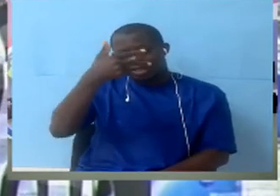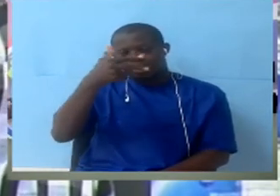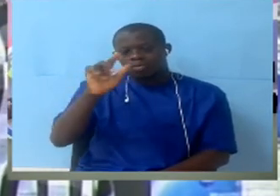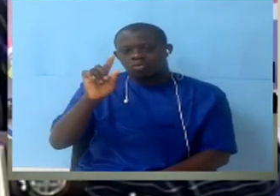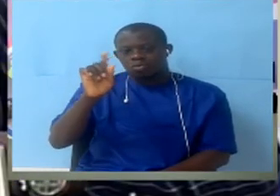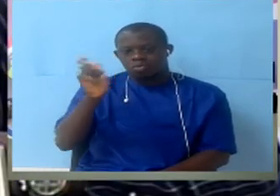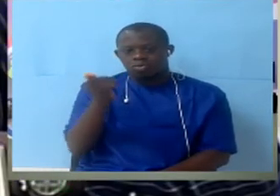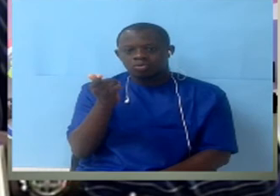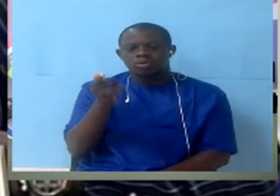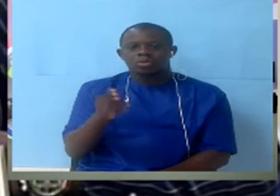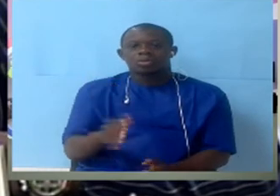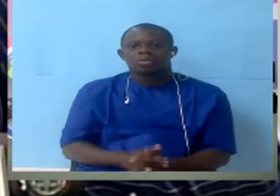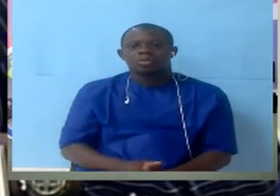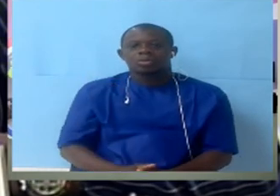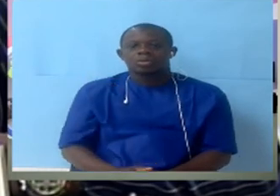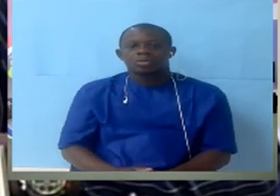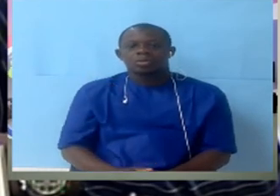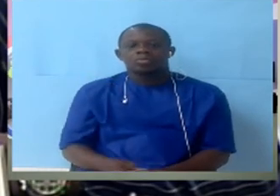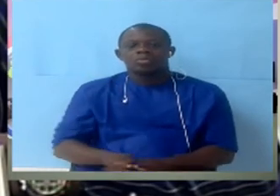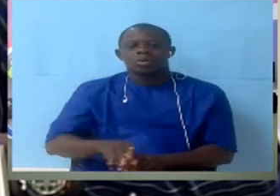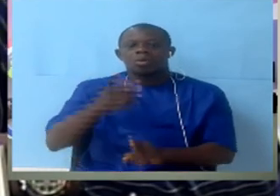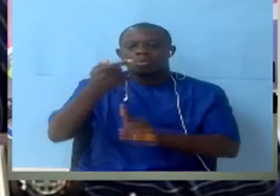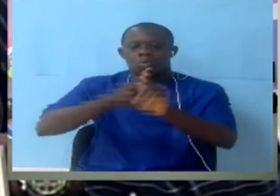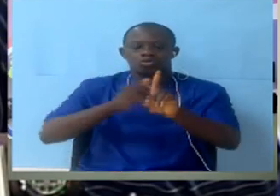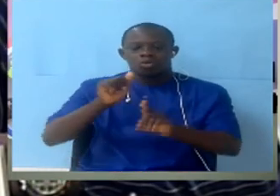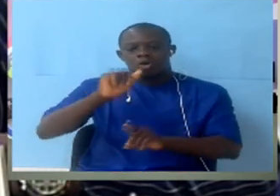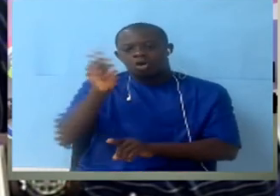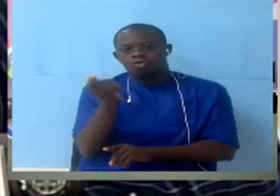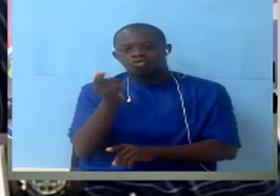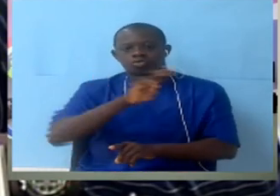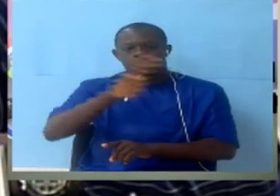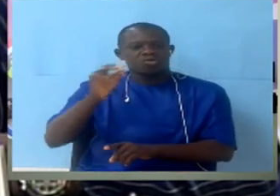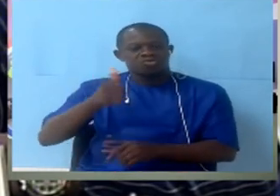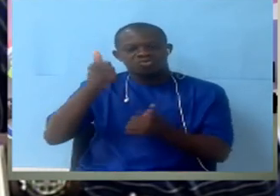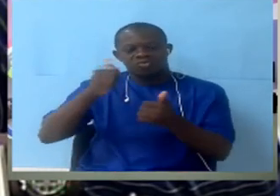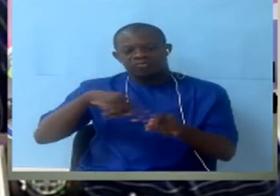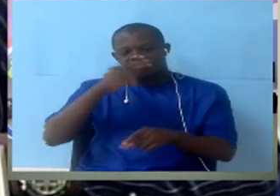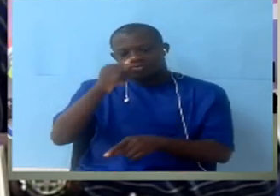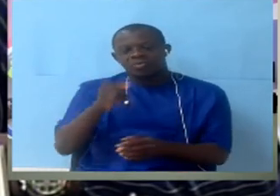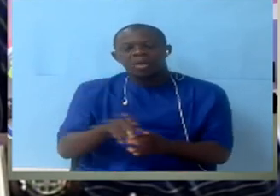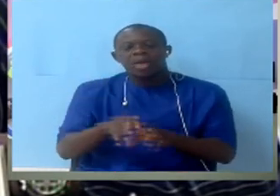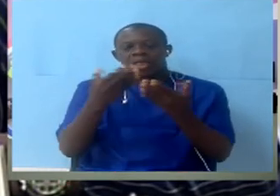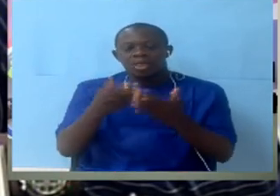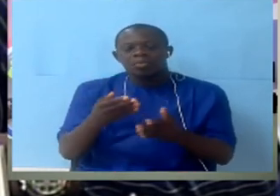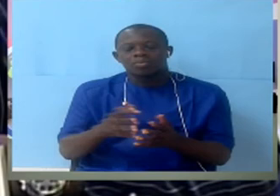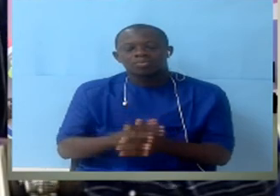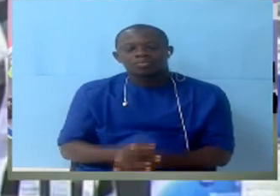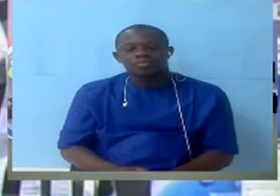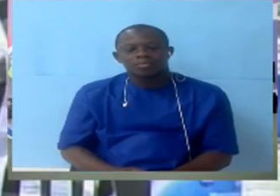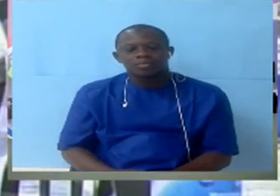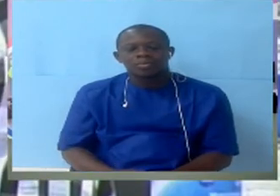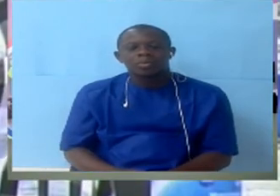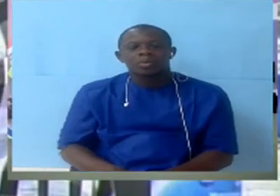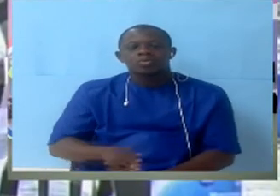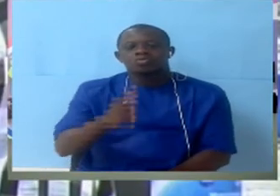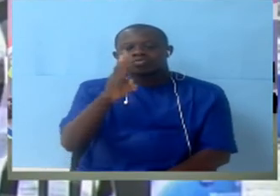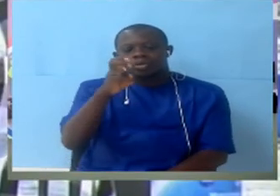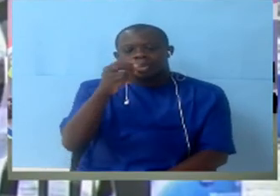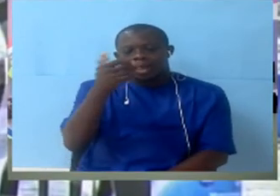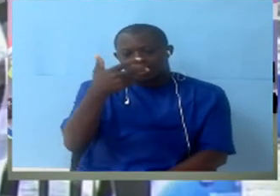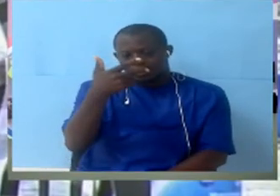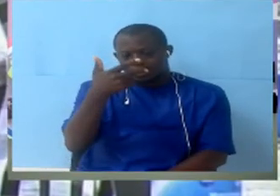28th. Months of August are not good for you. 28th August 2016. You're arrest. 28th